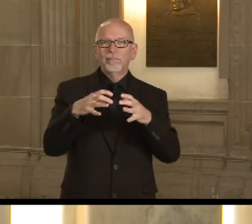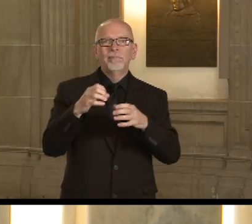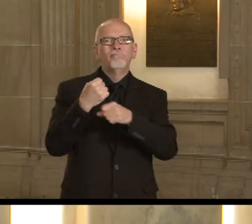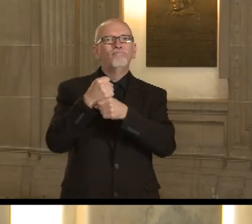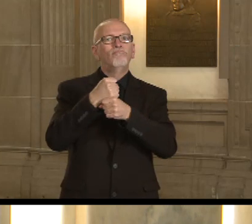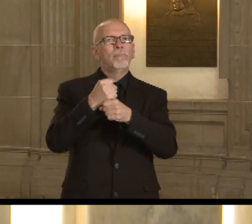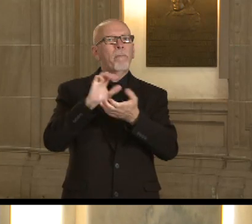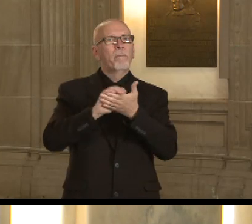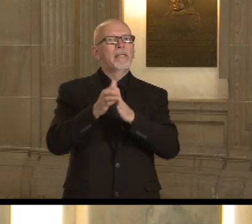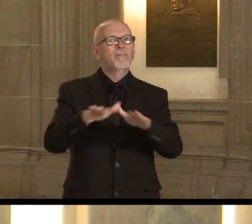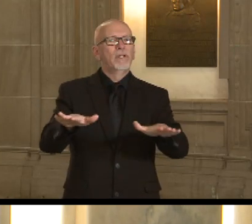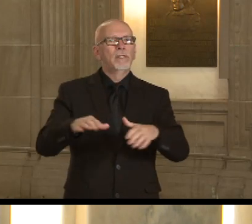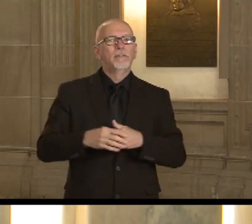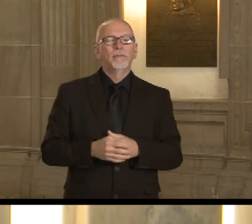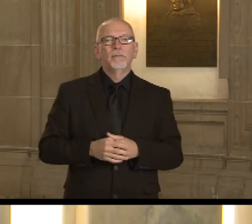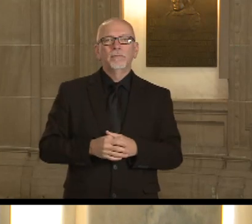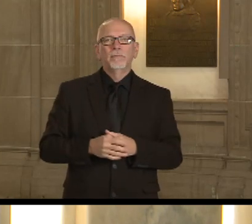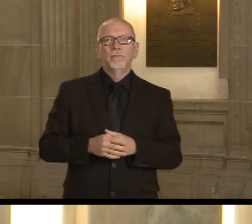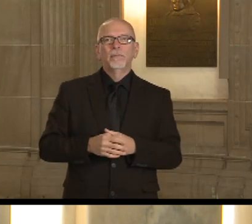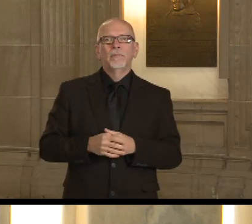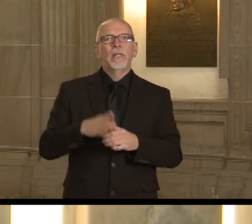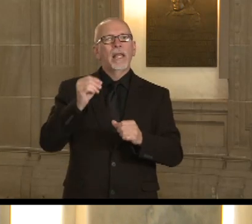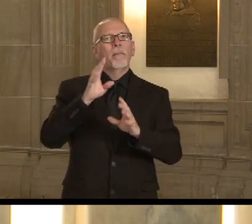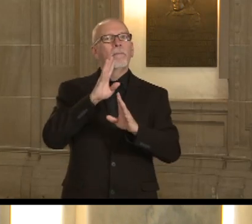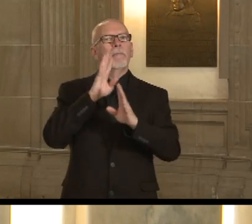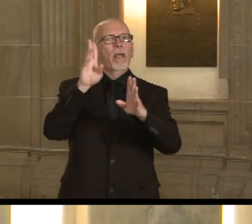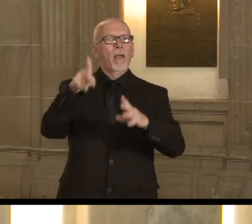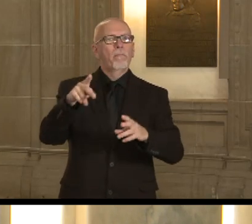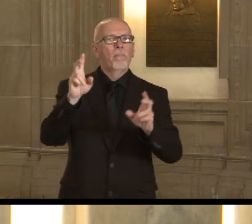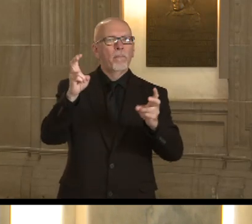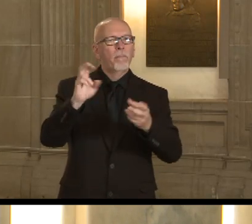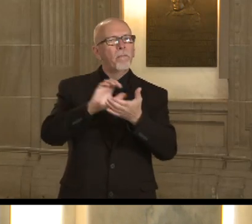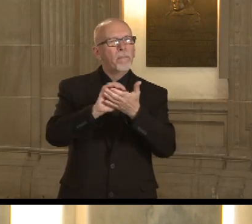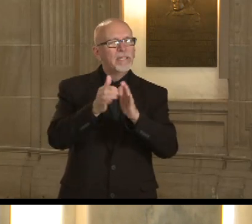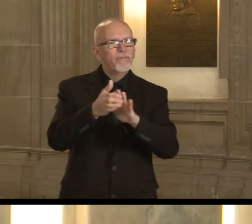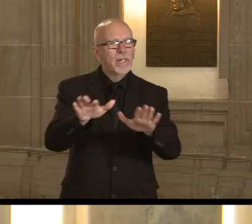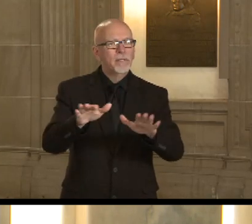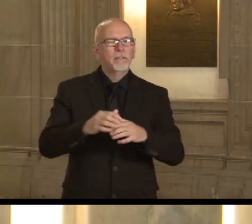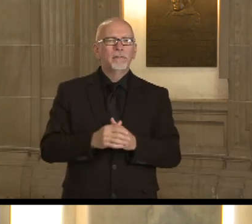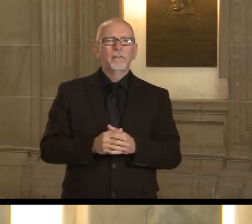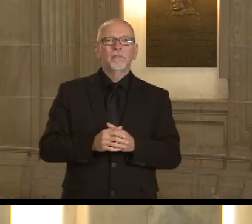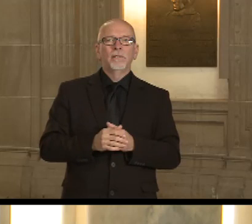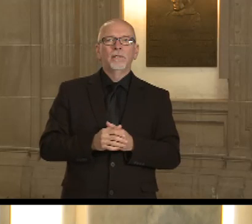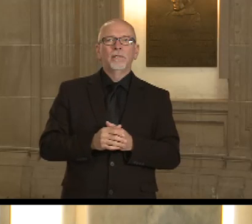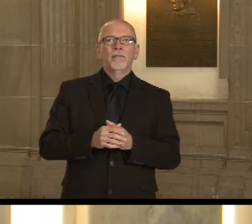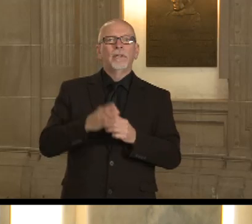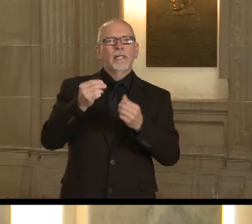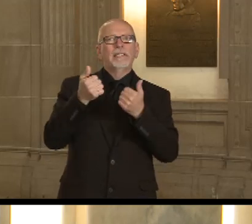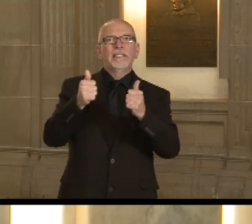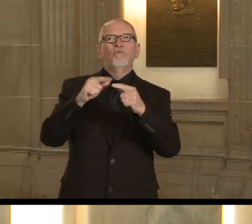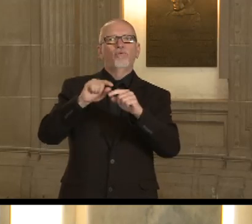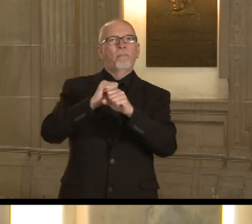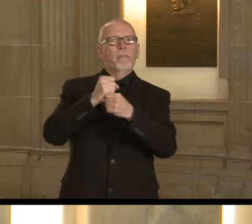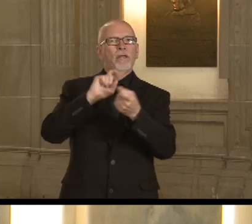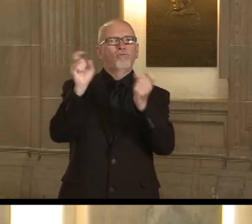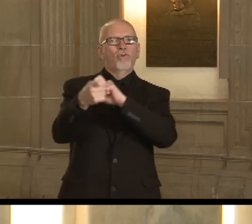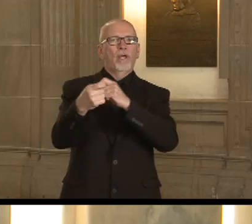peacefully, to speak peacefully in an attempt to make